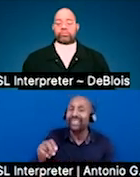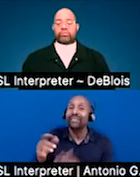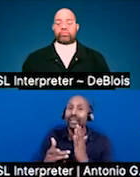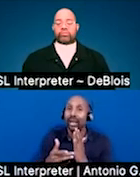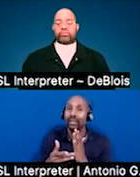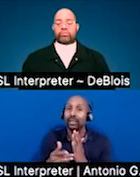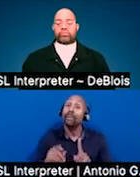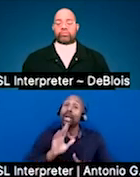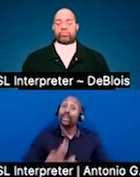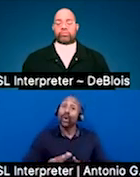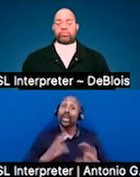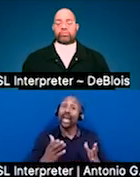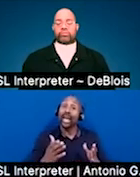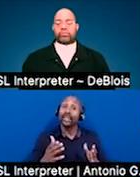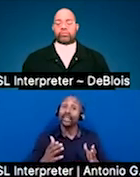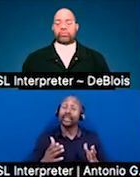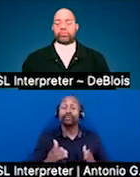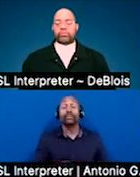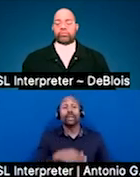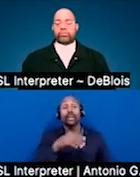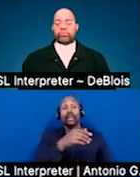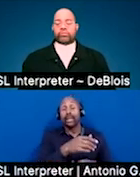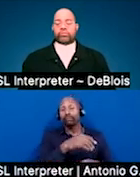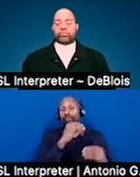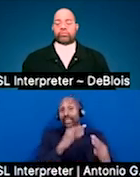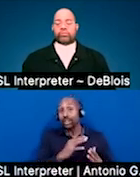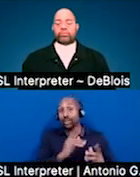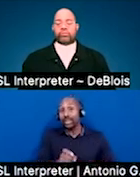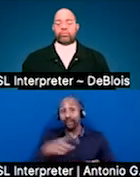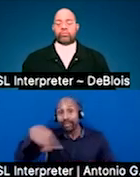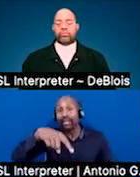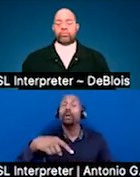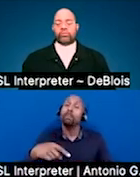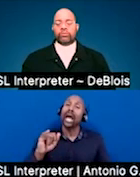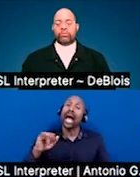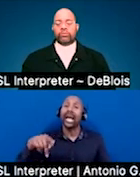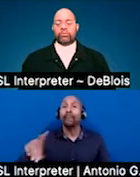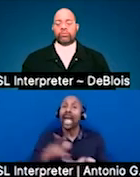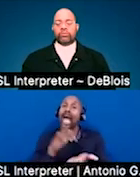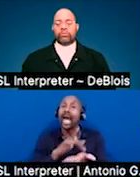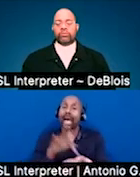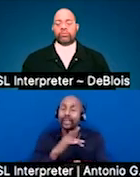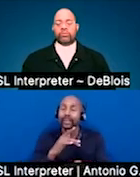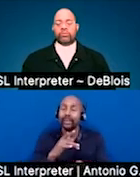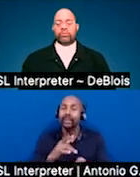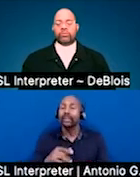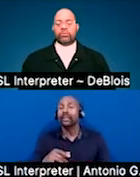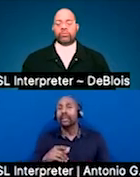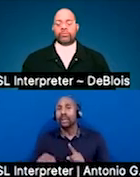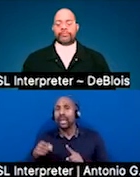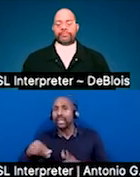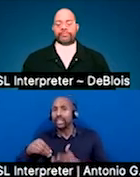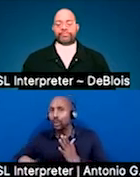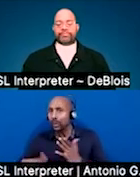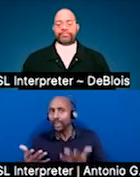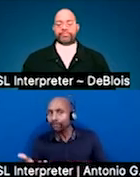an iPad or something, and they can immediately start interacting and maybe doing some remote instruction. But for our